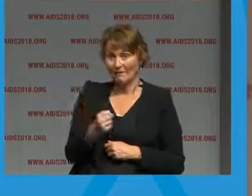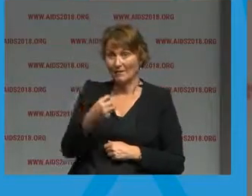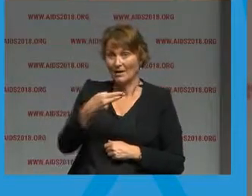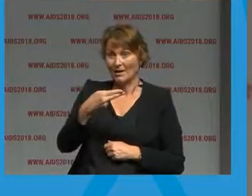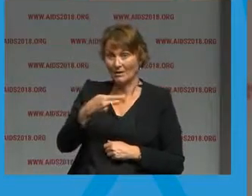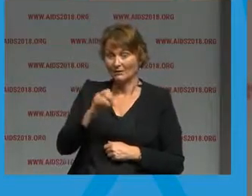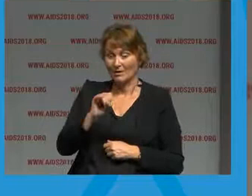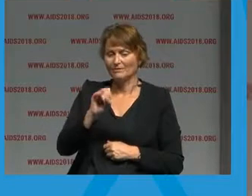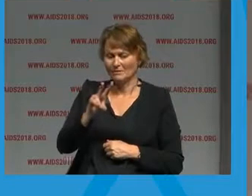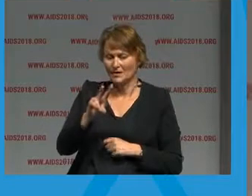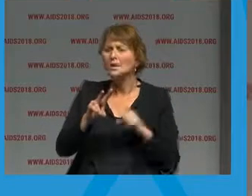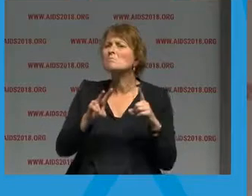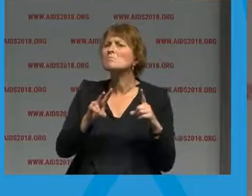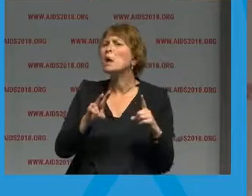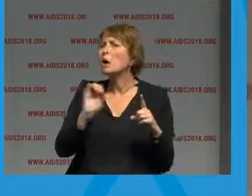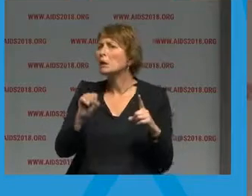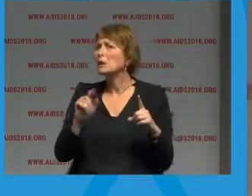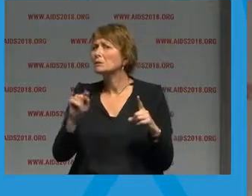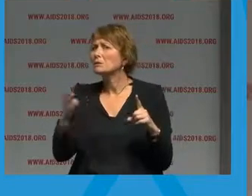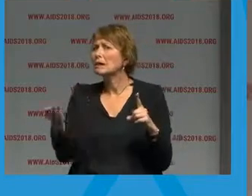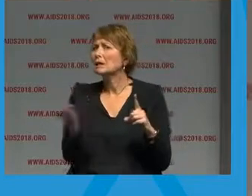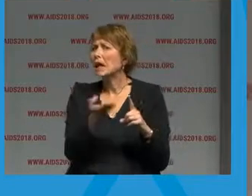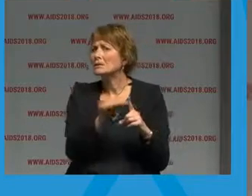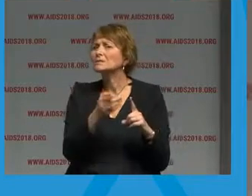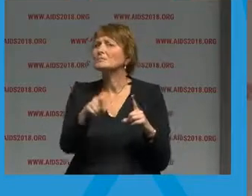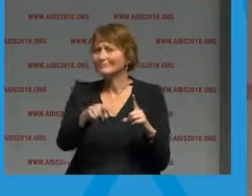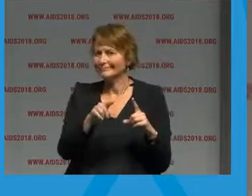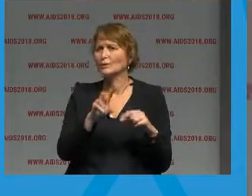TB, to develop active TB.